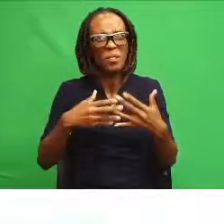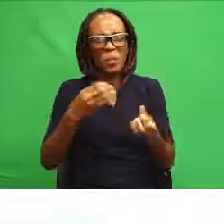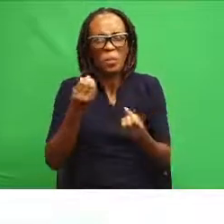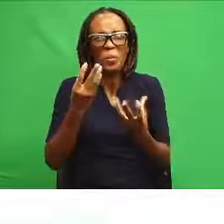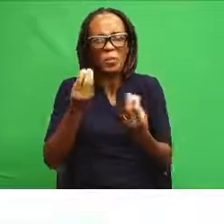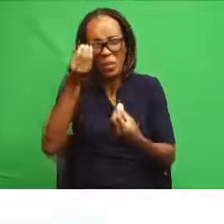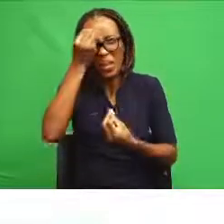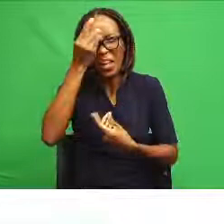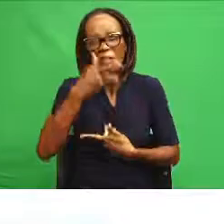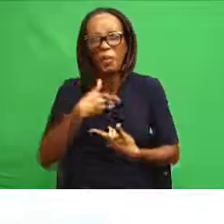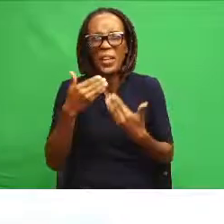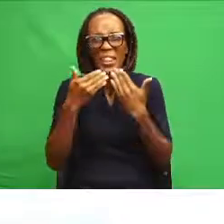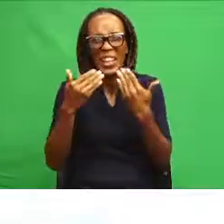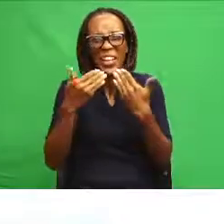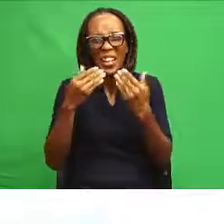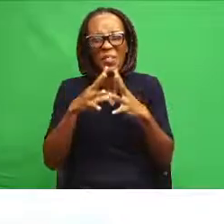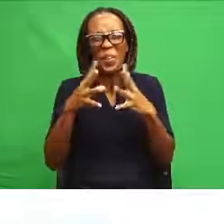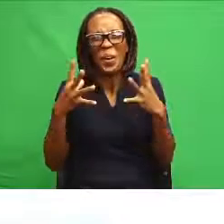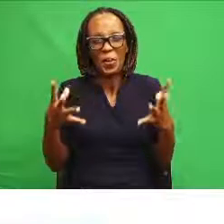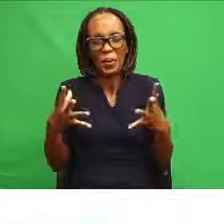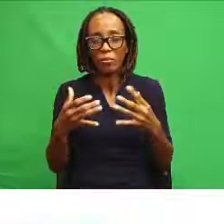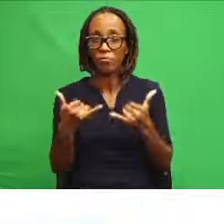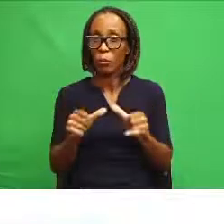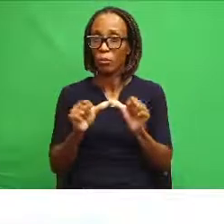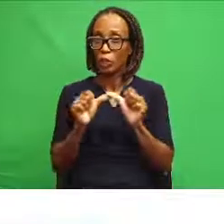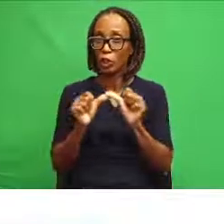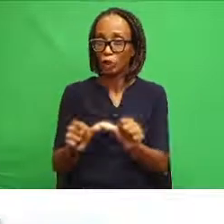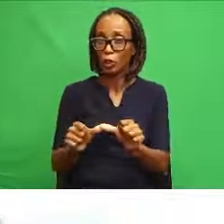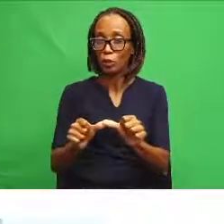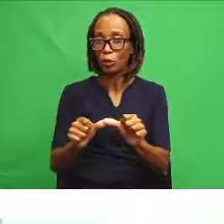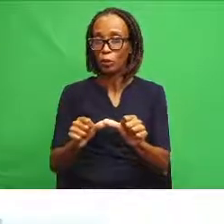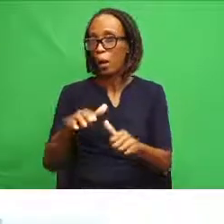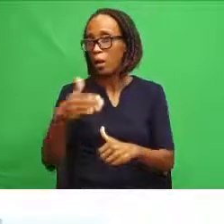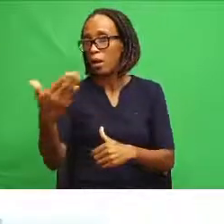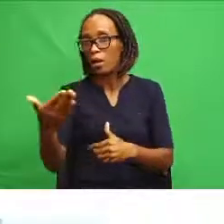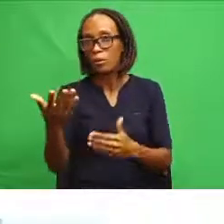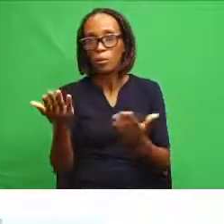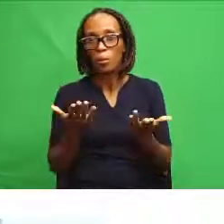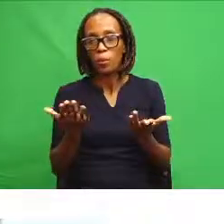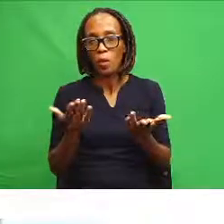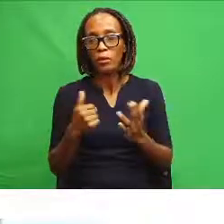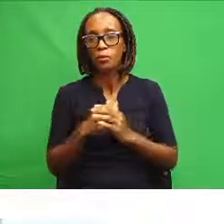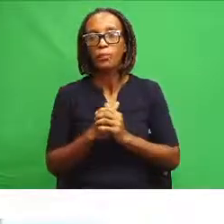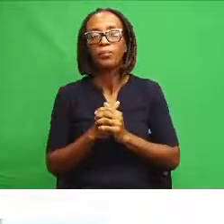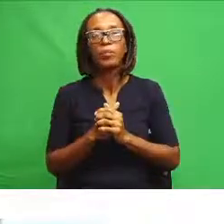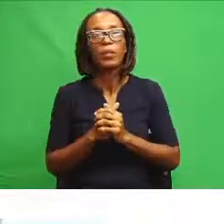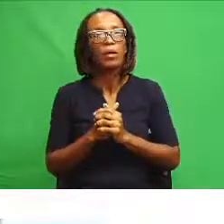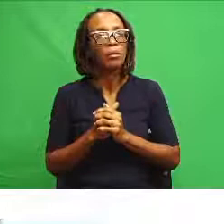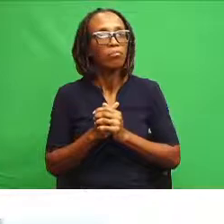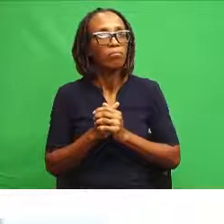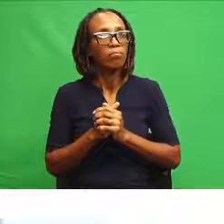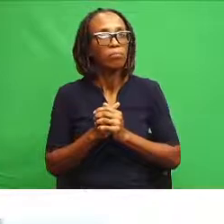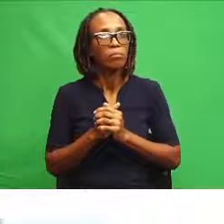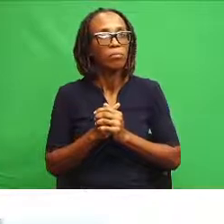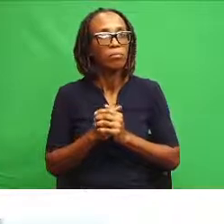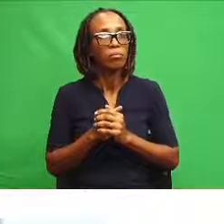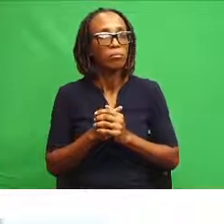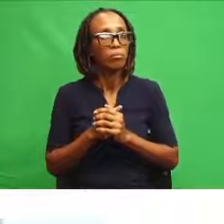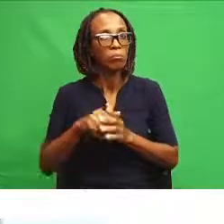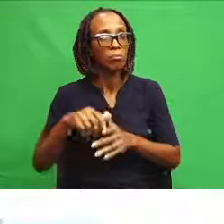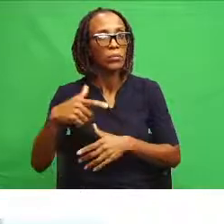so very much. We continue this morning, and we are looking forward to our